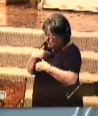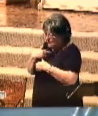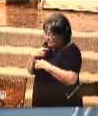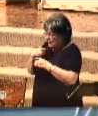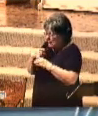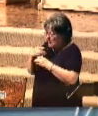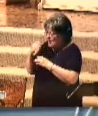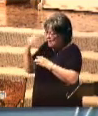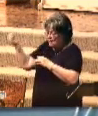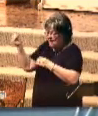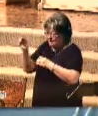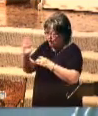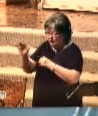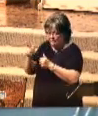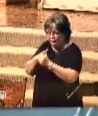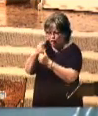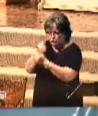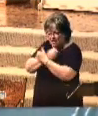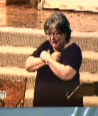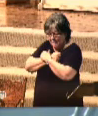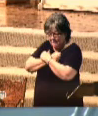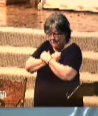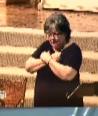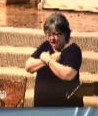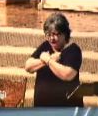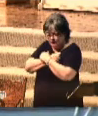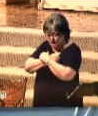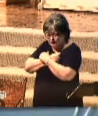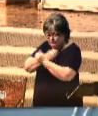left your first love.